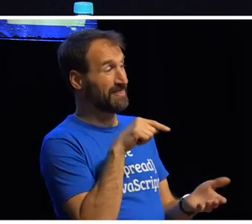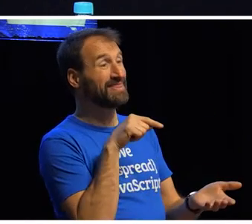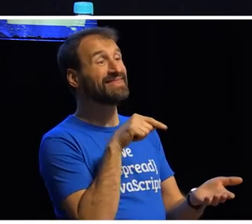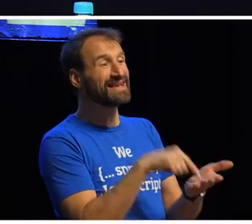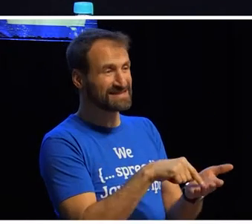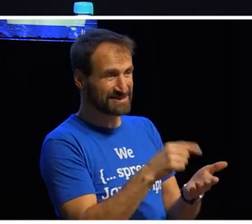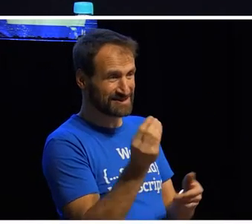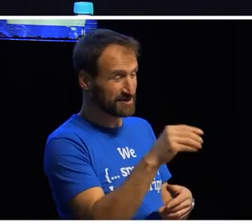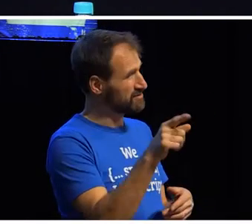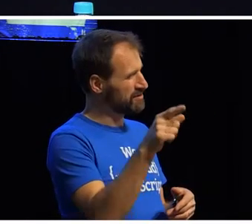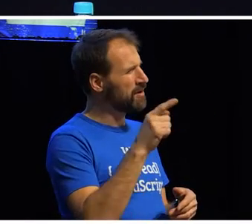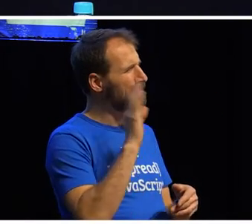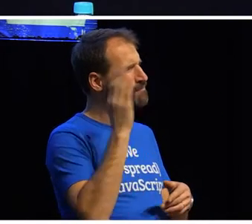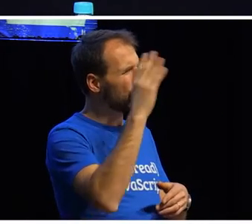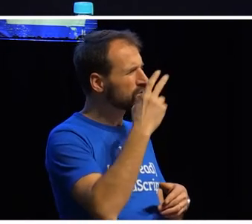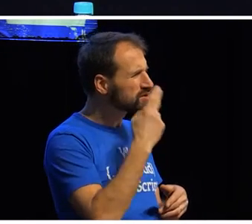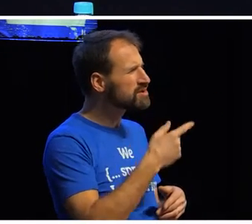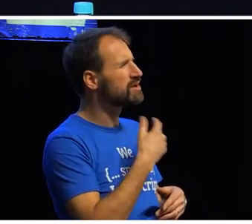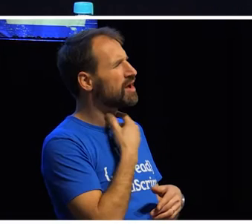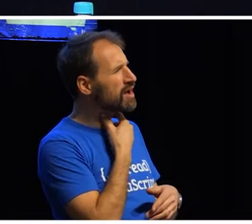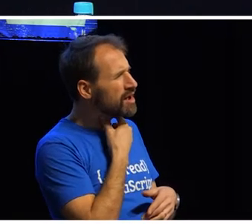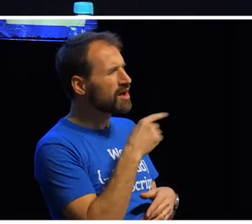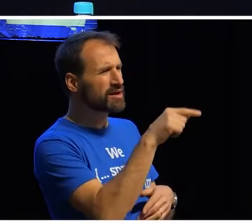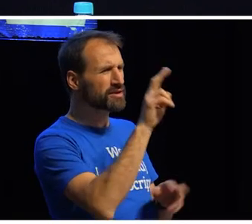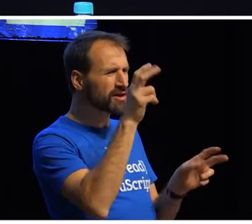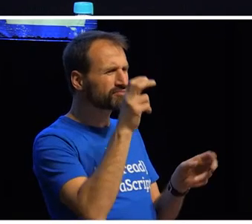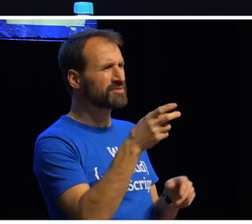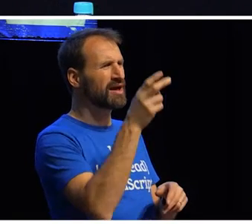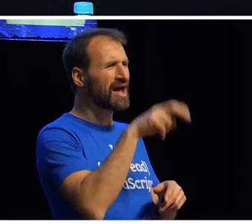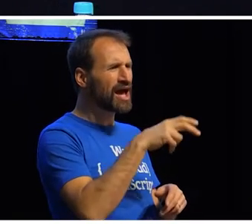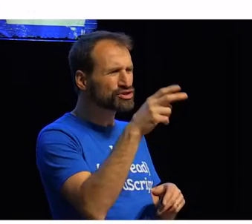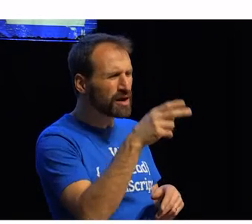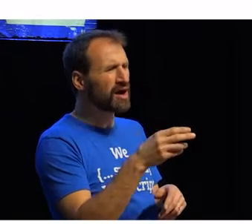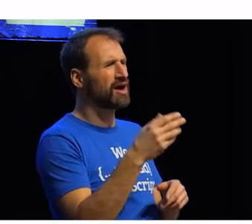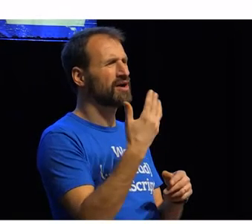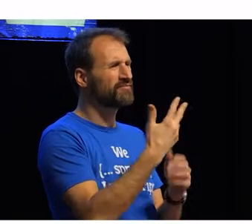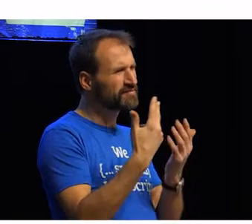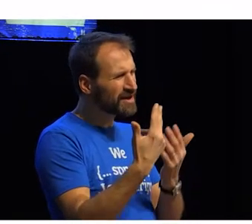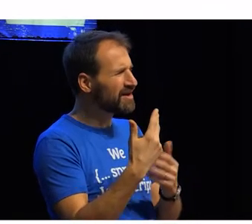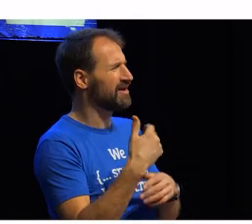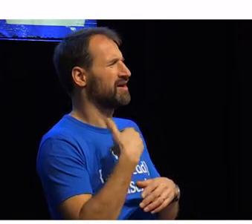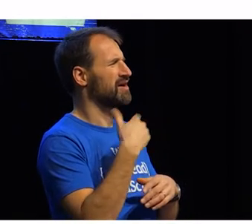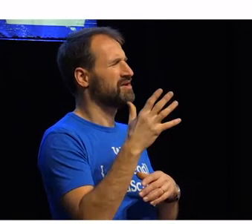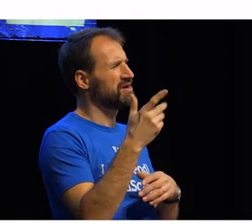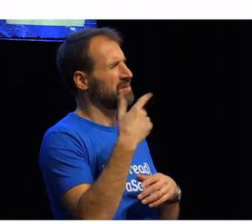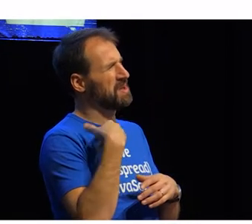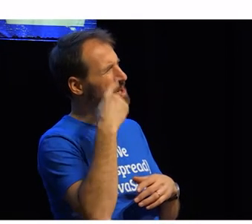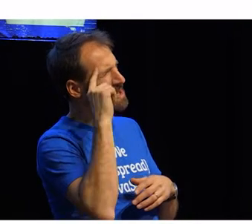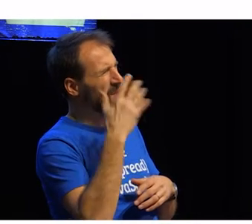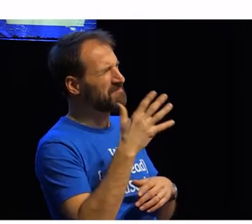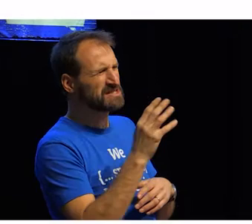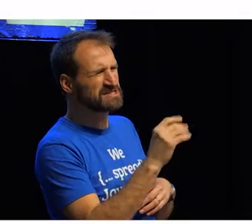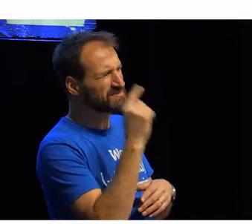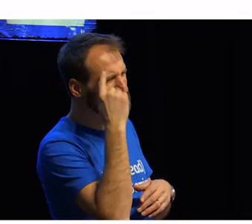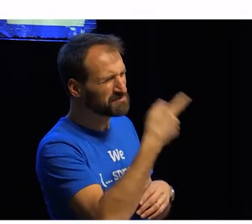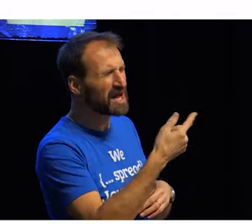season oh you know you said an ampersand and you had like the hash mark and had 58 it didn't go all the way but I kind of know what you mean you know I think I think you mean